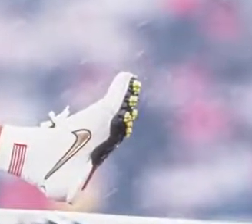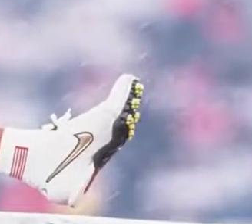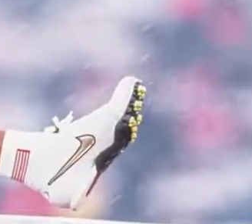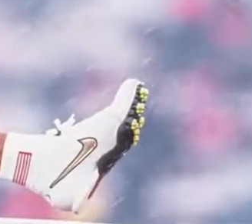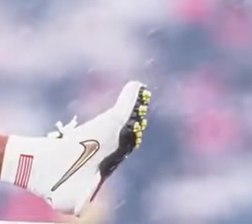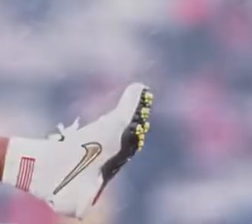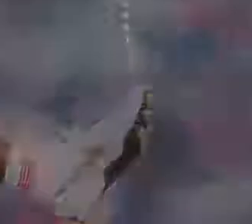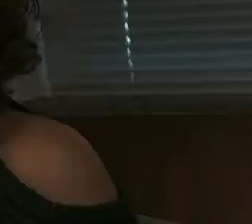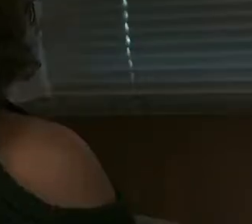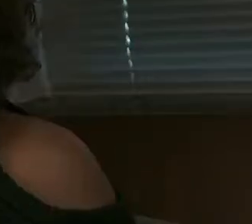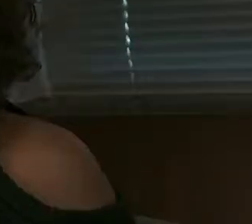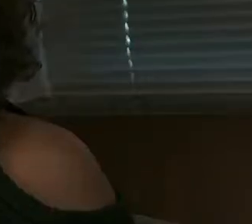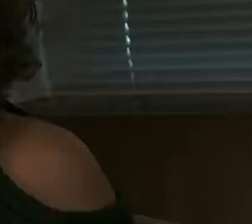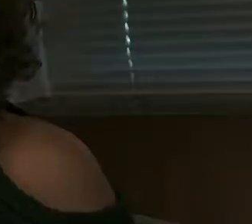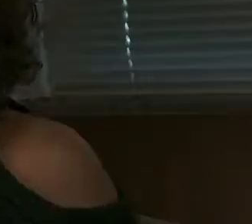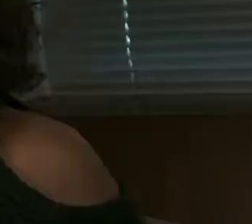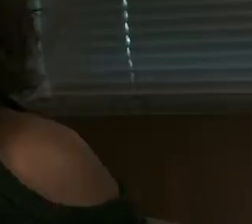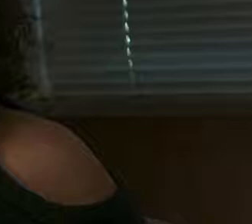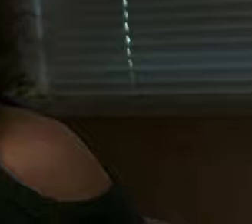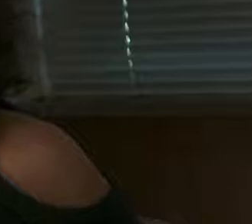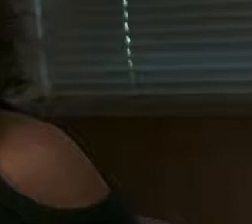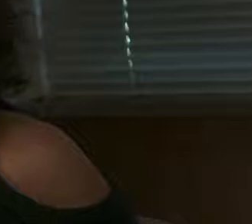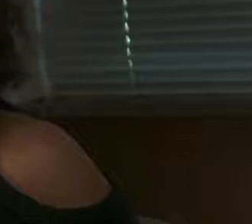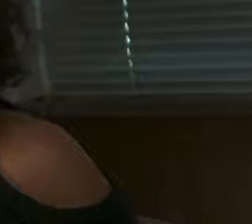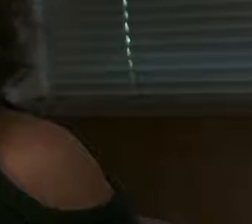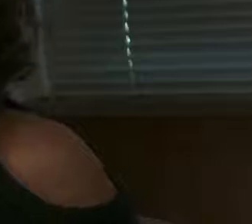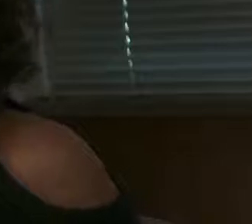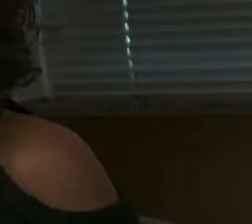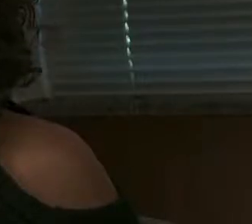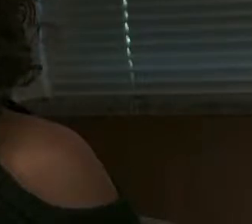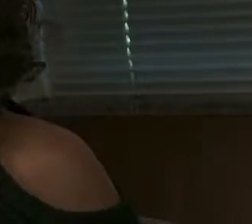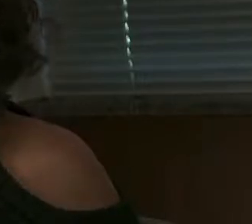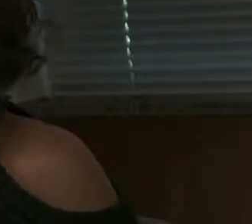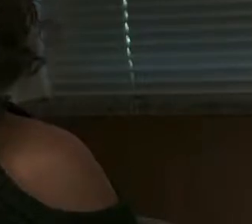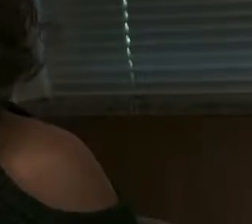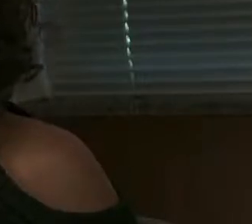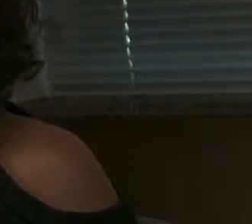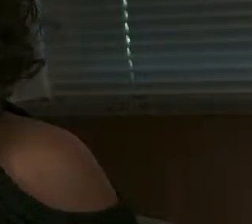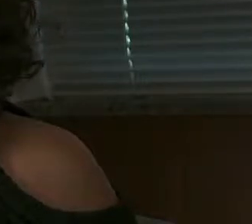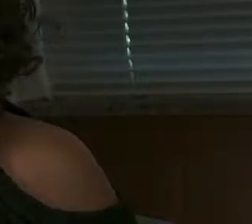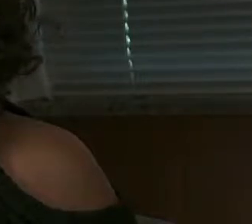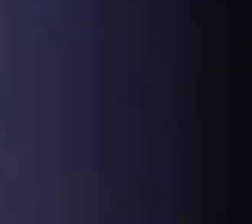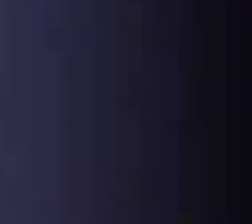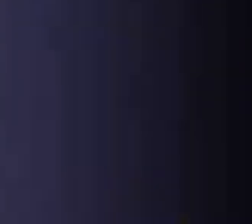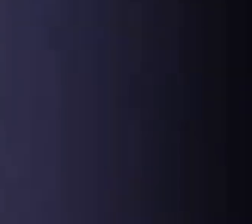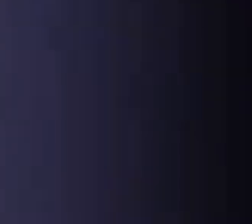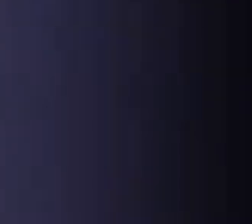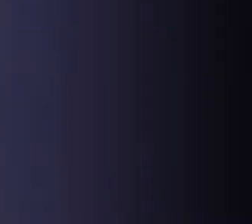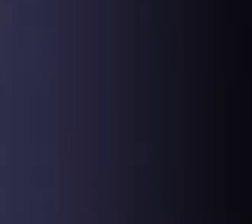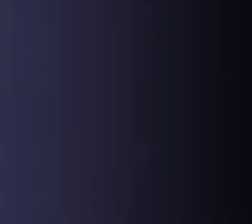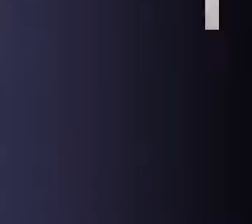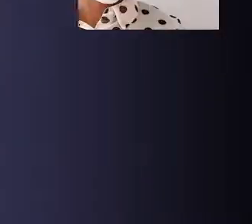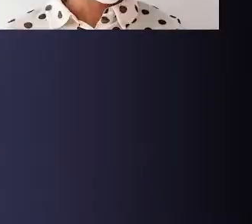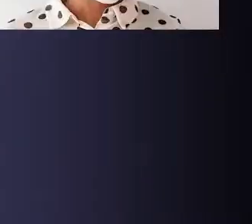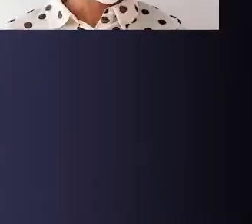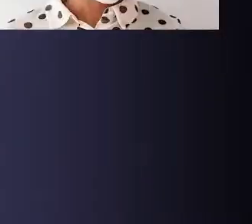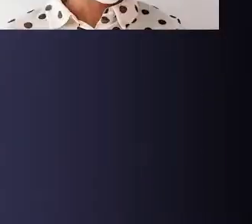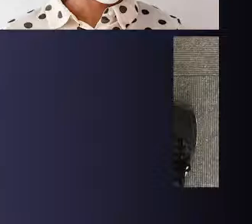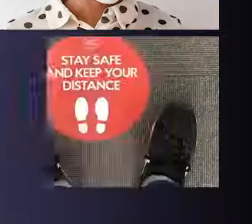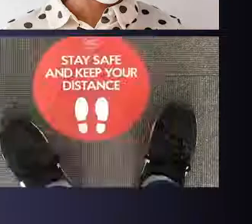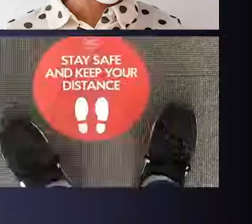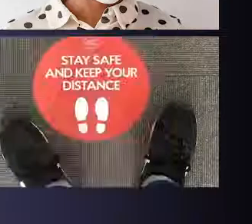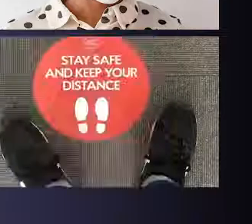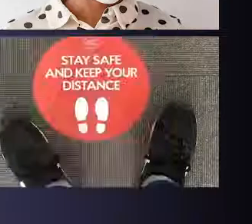importance of teamwork and overcoming hardship. So I plead with you to do what I'm doing to fight this virus. Wash your hands, wear your